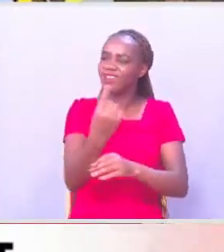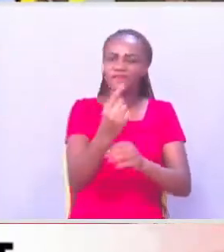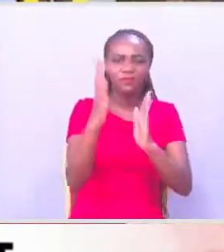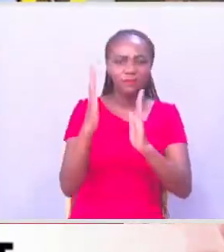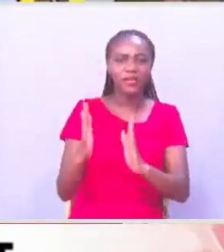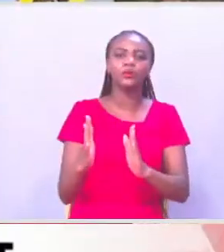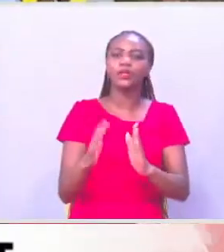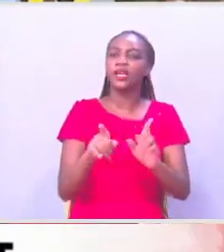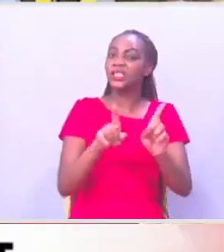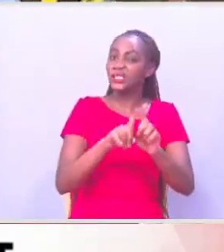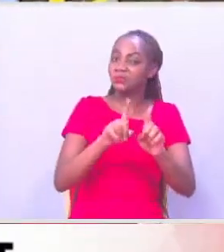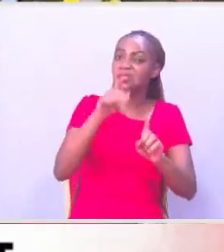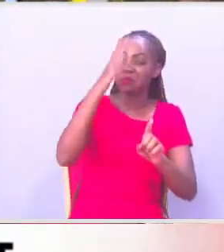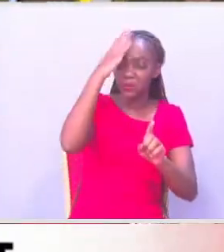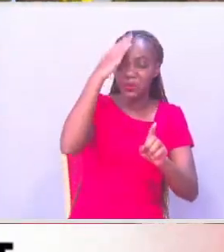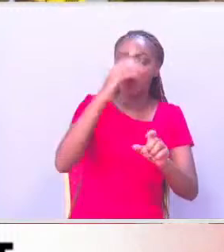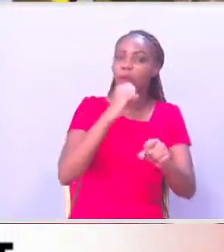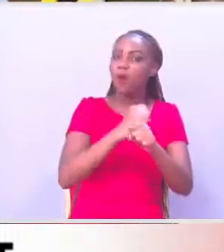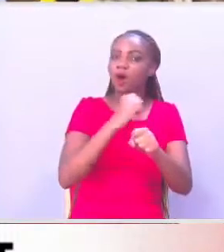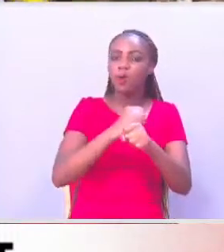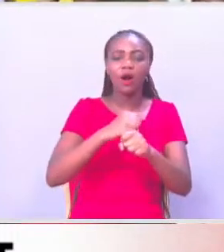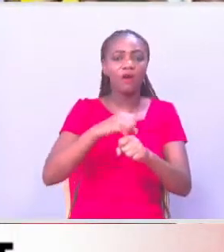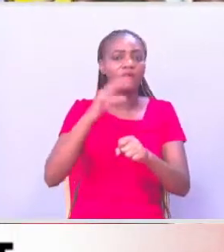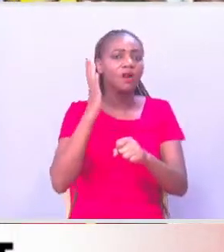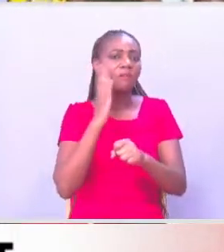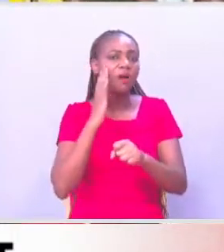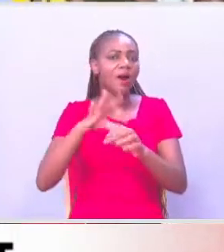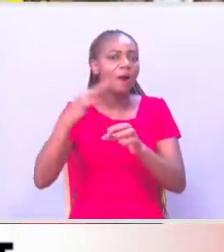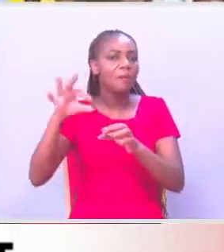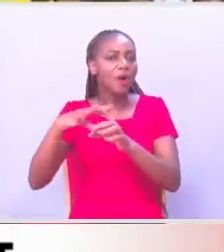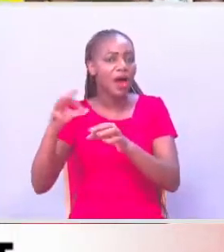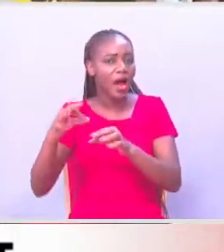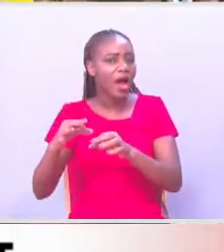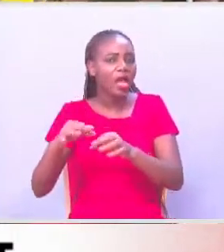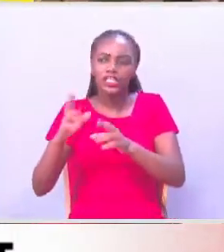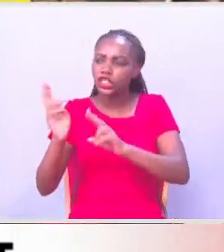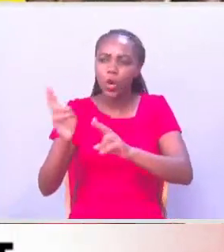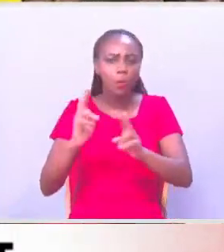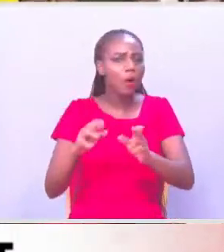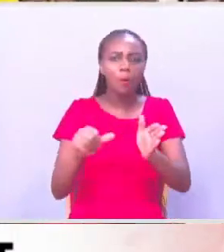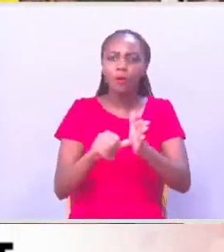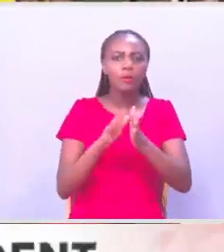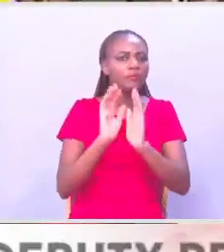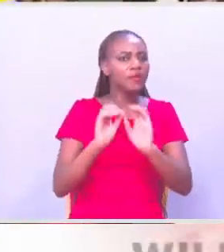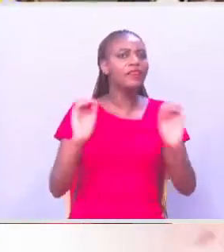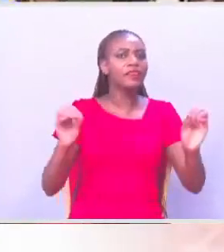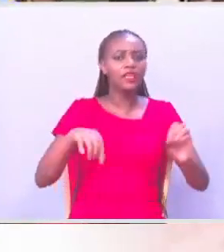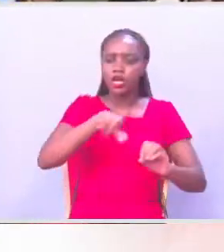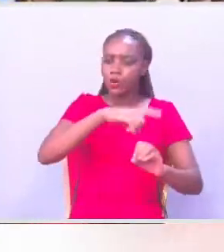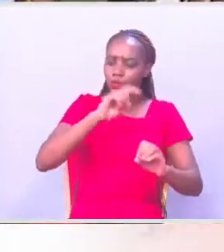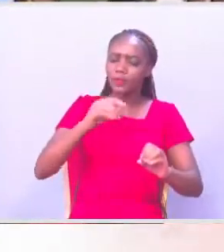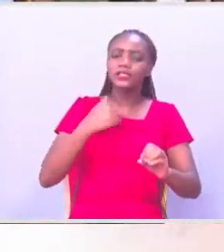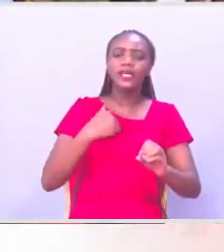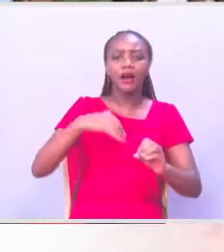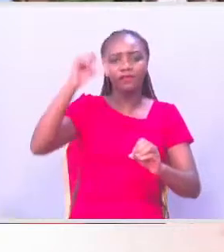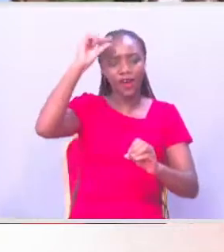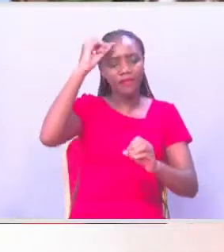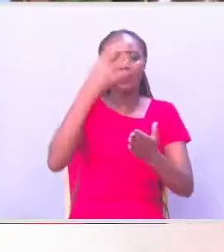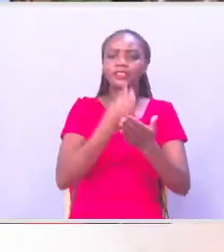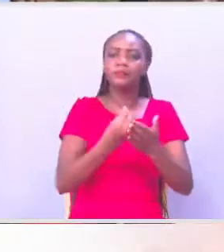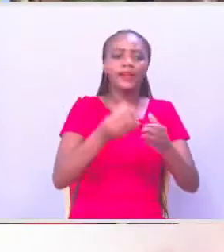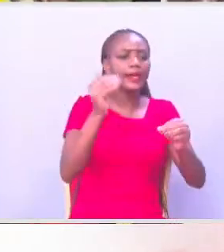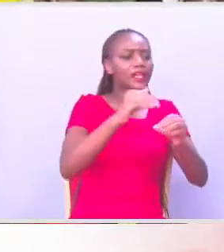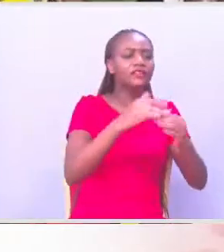mama mboga ni kazi. Ni lazima tuweke pesa ya serikali kwa sako ya mama mboga.